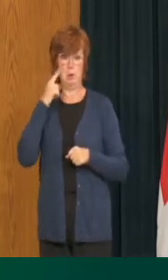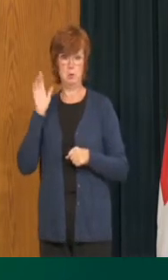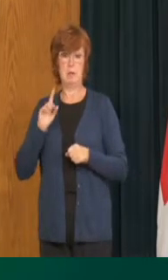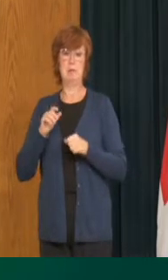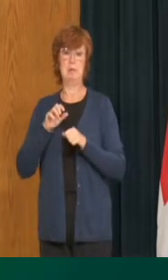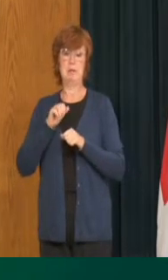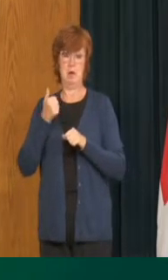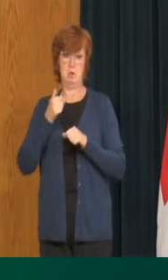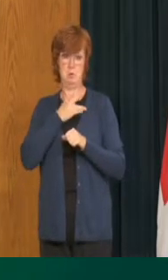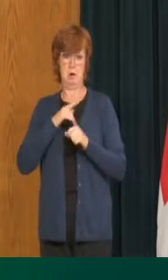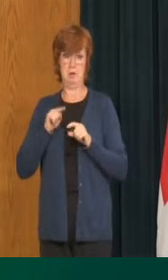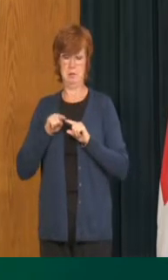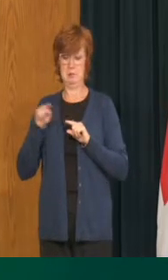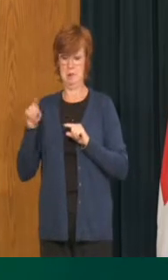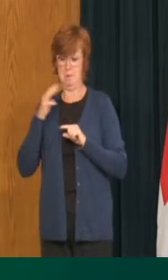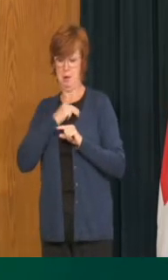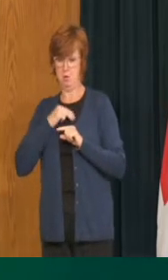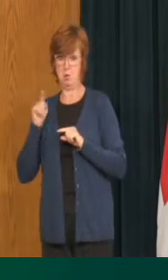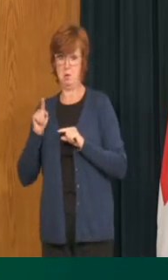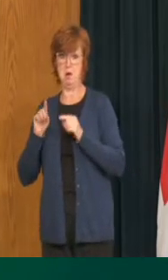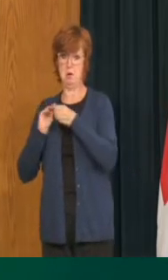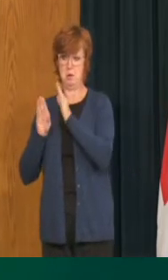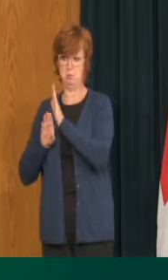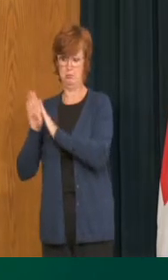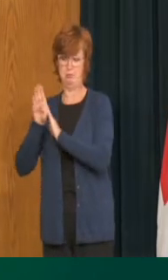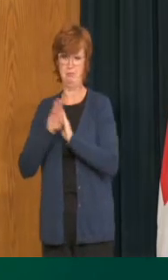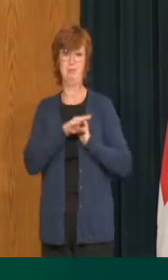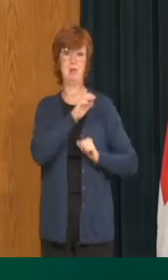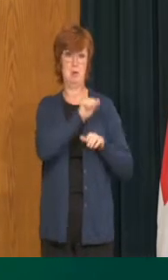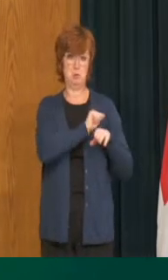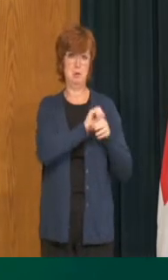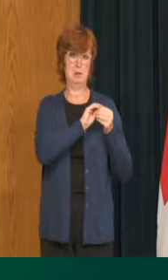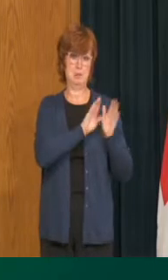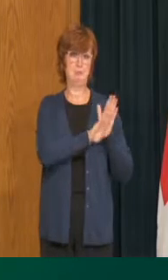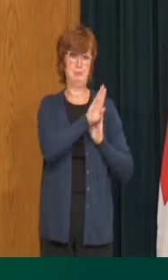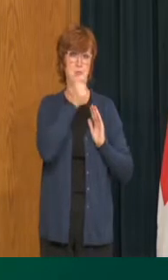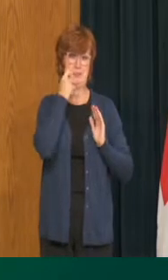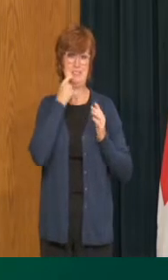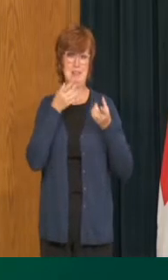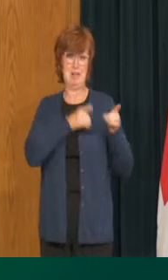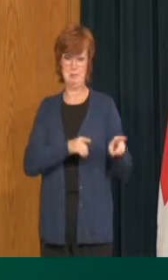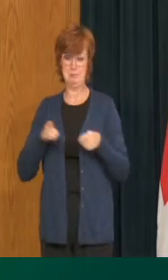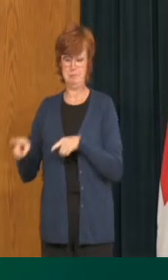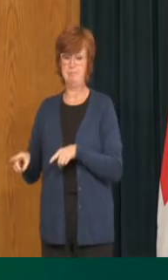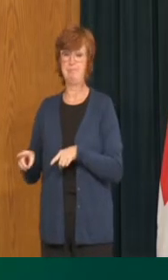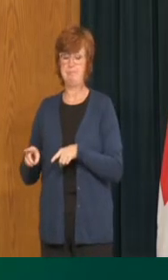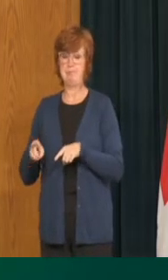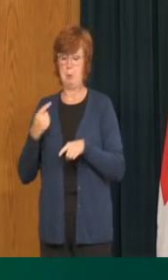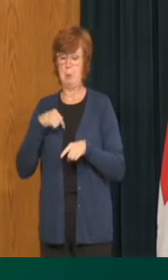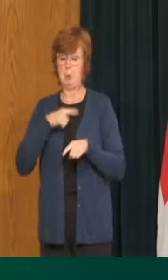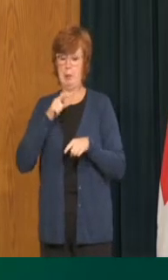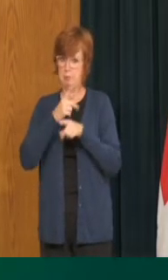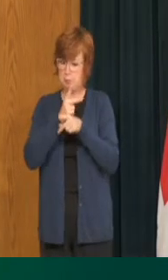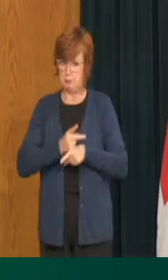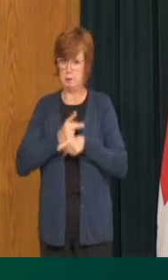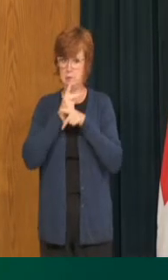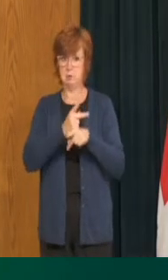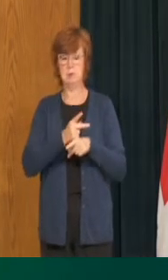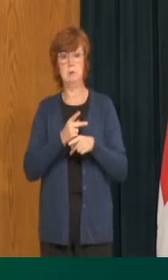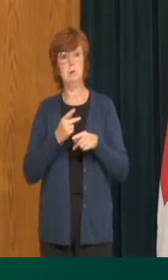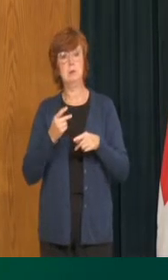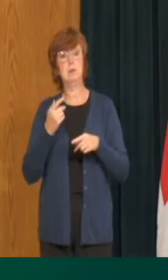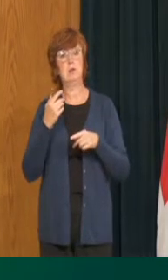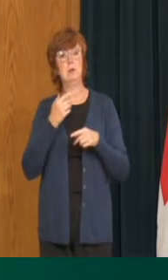at different times since March. So today, I once again ask everyone in Saskatchewan to be even more careful and